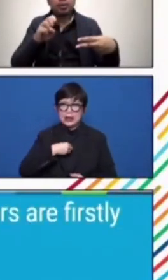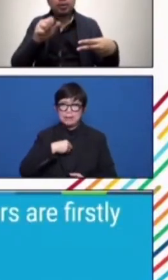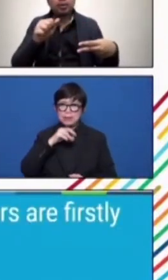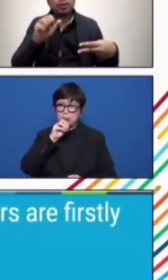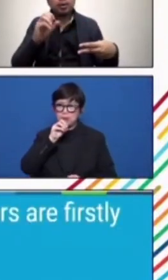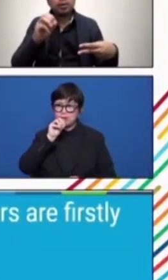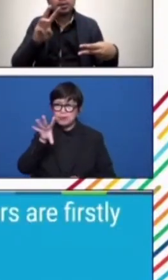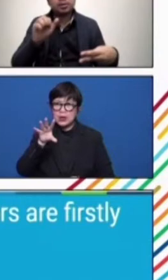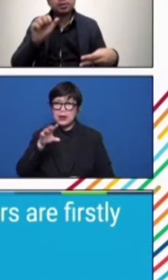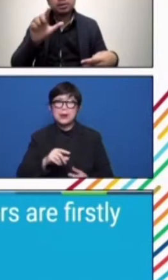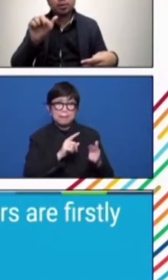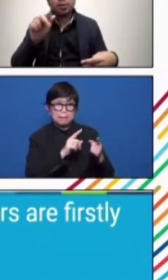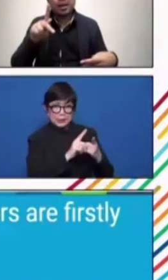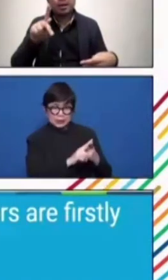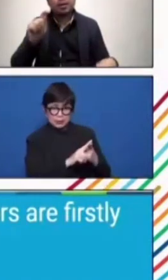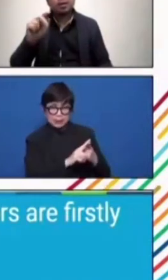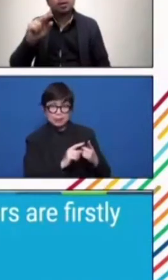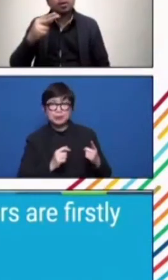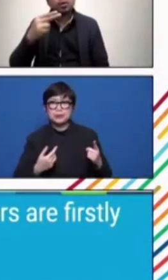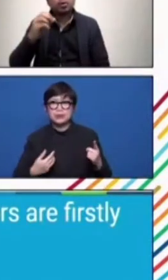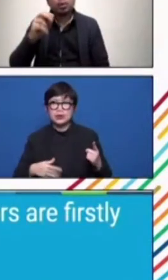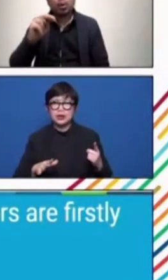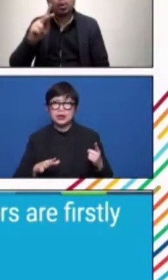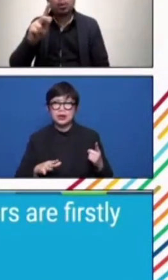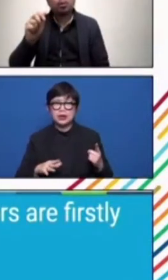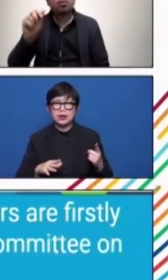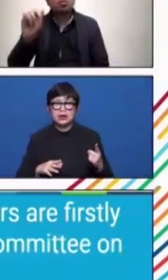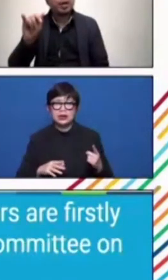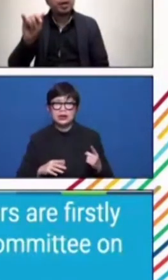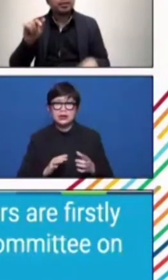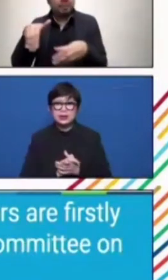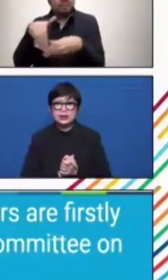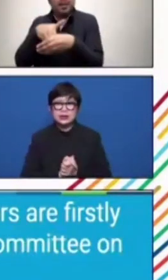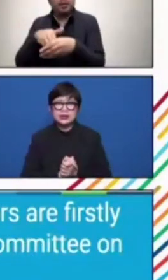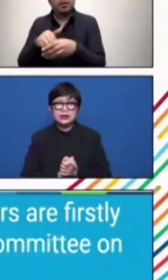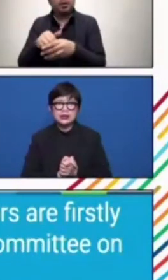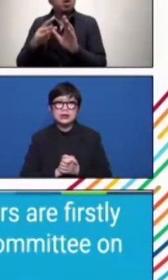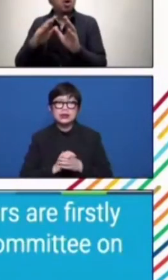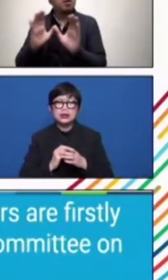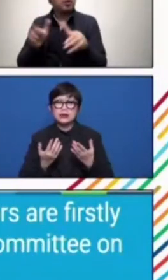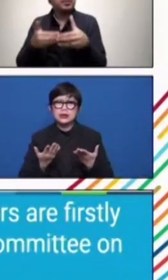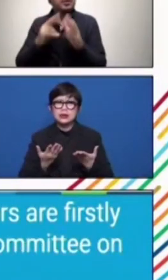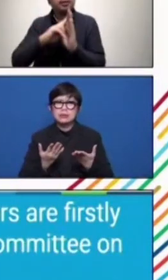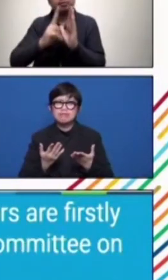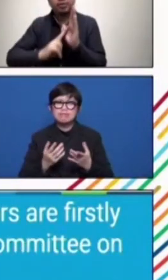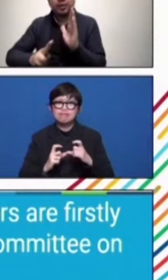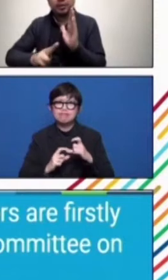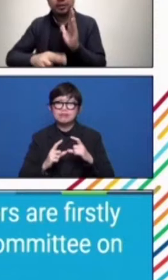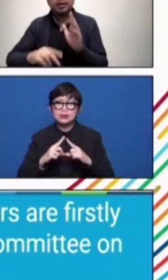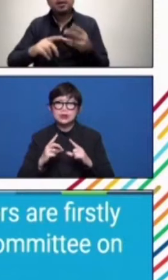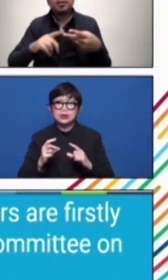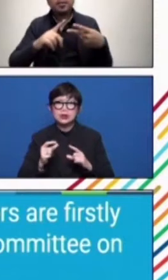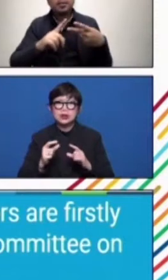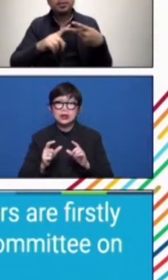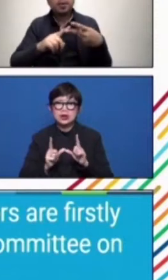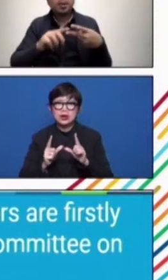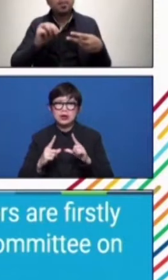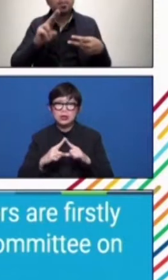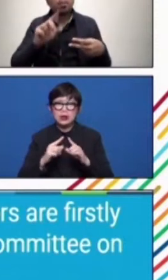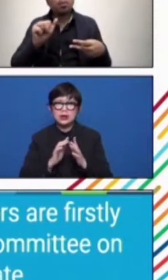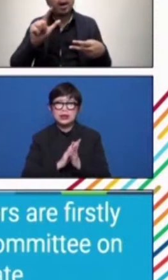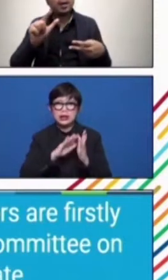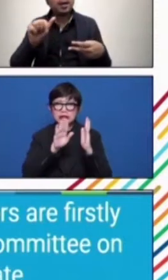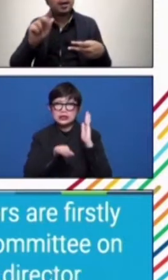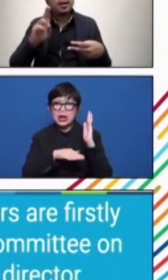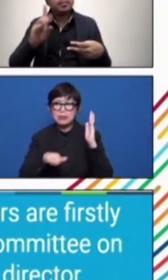from Thailand also a member of the committee on the rights of persons with disabilities and Mr MOA limin Abdi director general